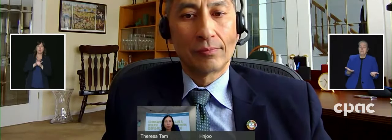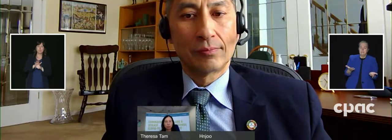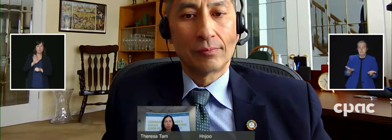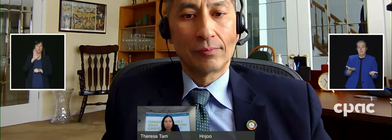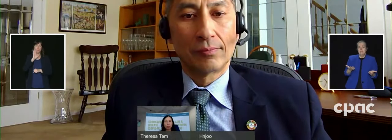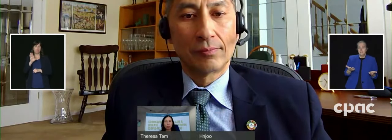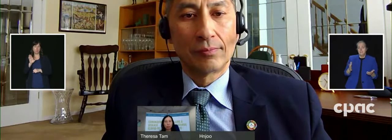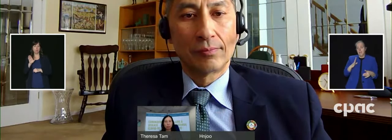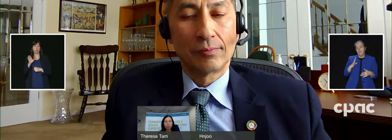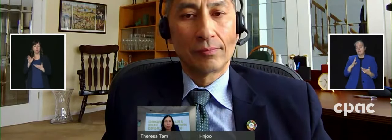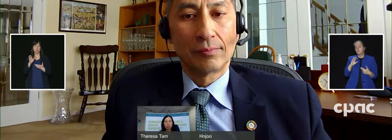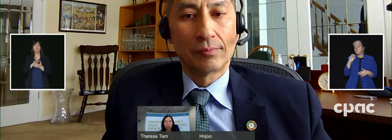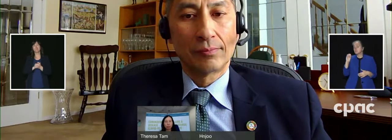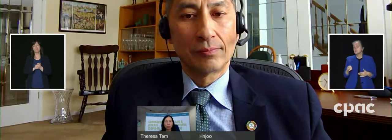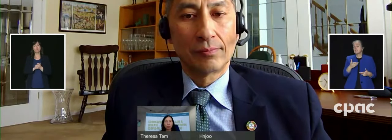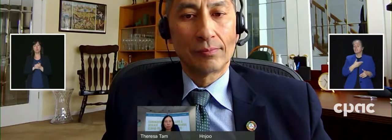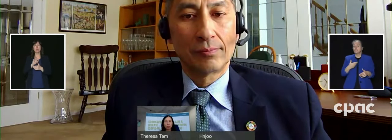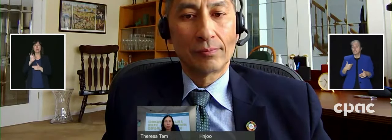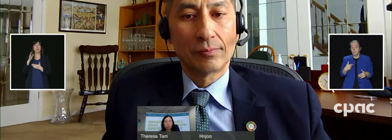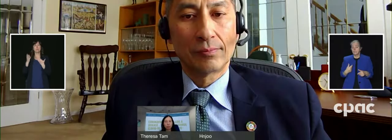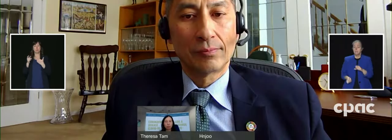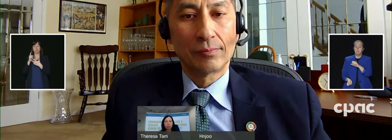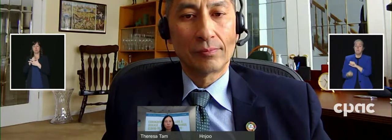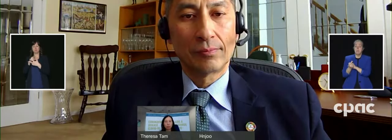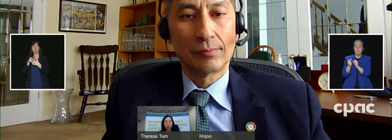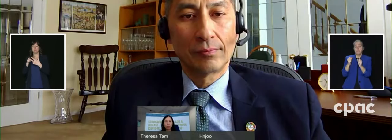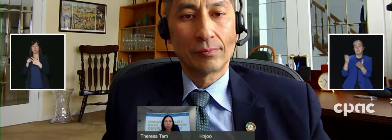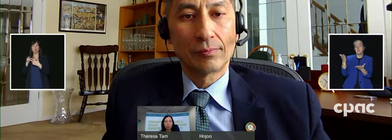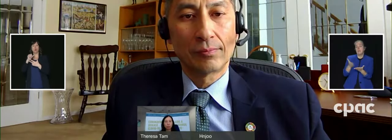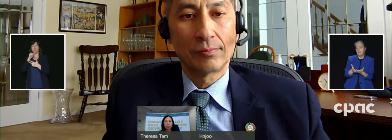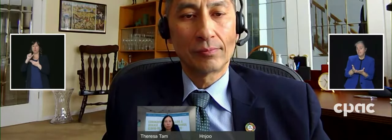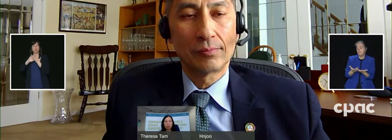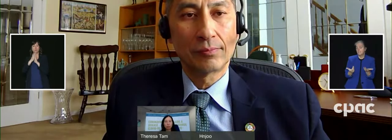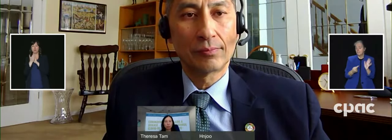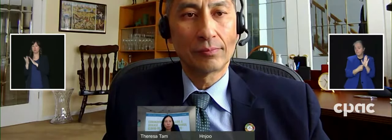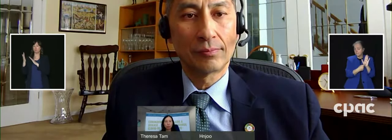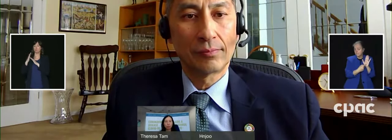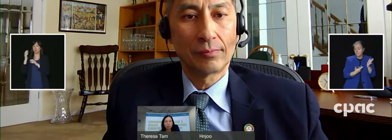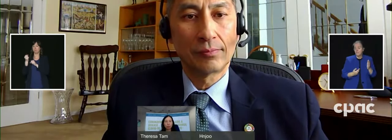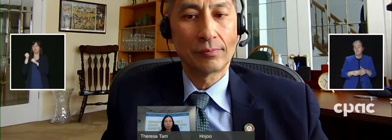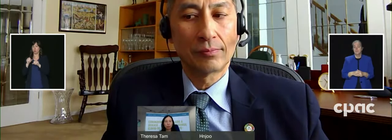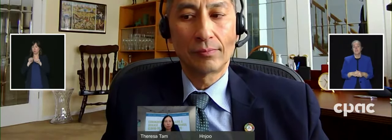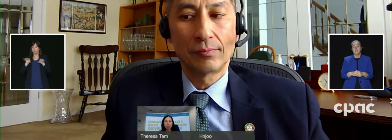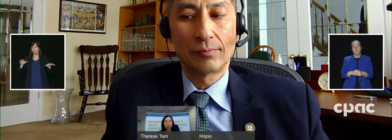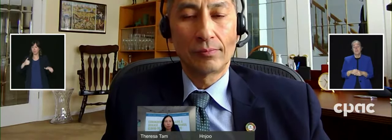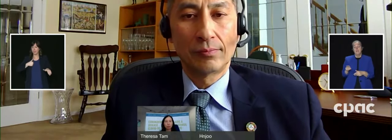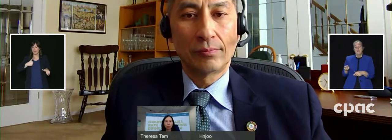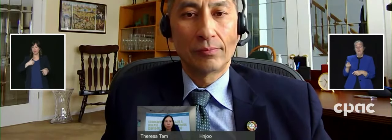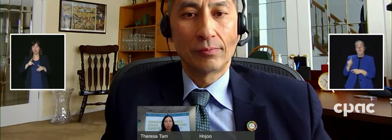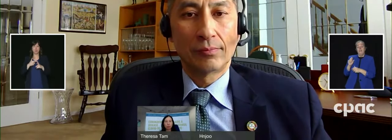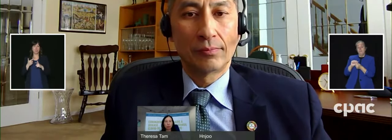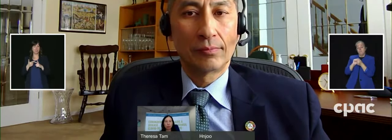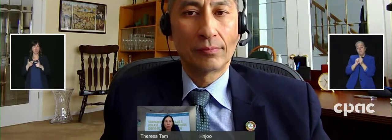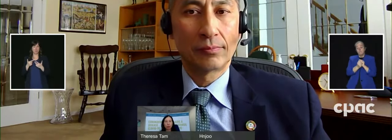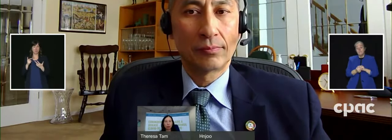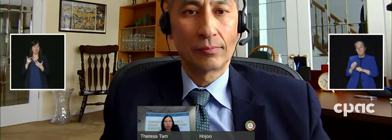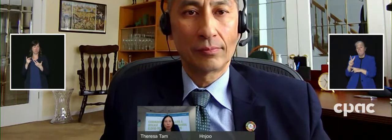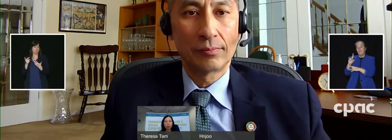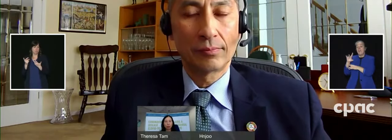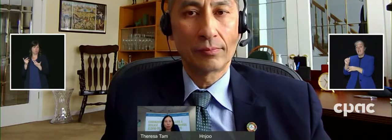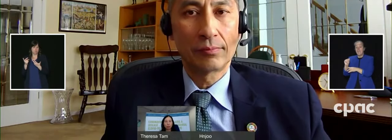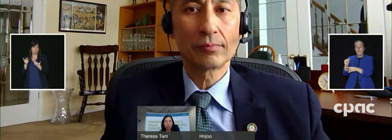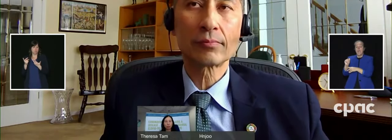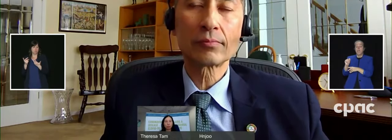see, I guess if you're saying that the variants might not become predominant in Canada, then we wouldn't see these really big numbers that